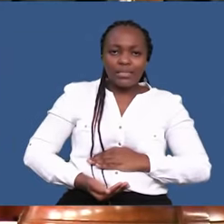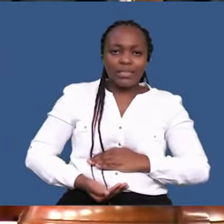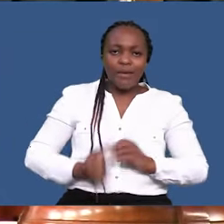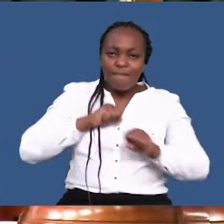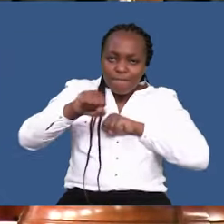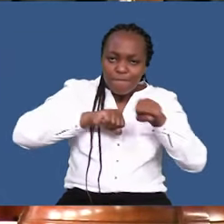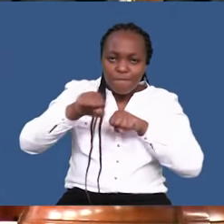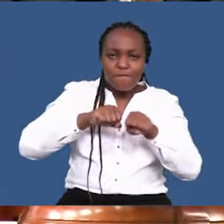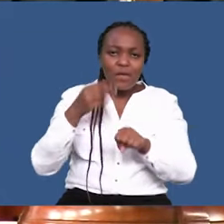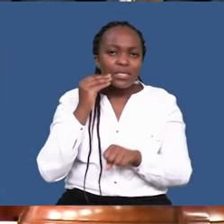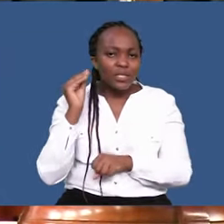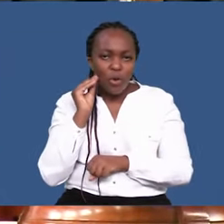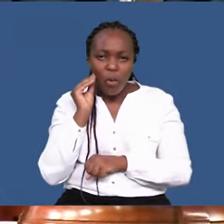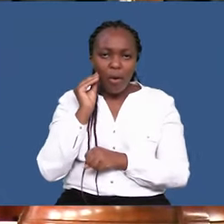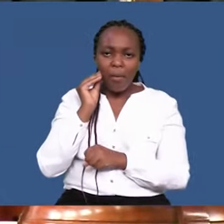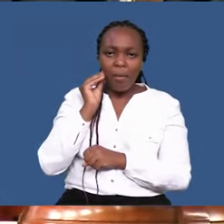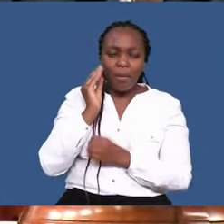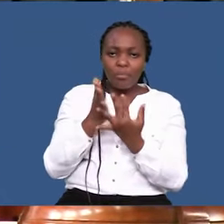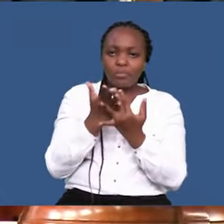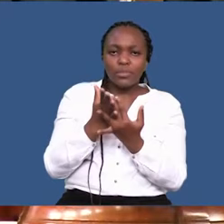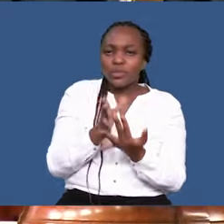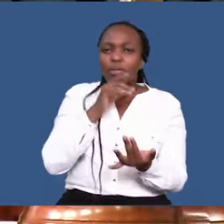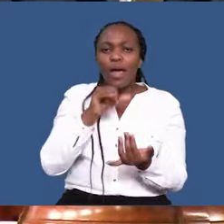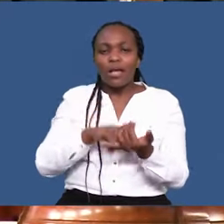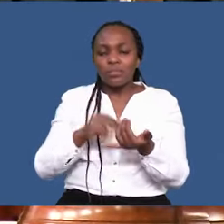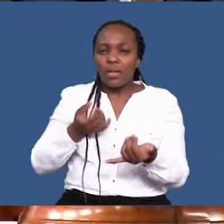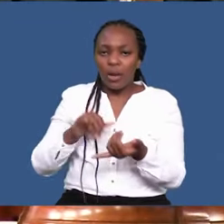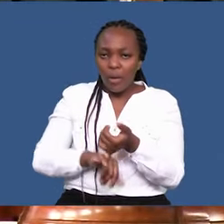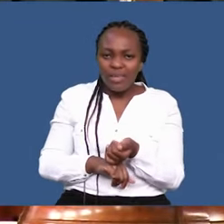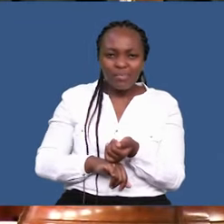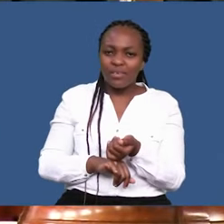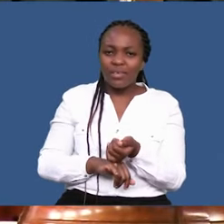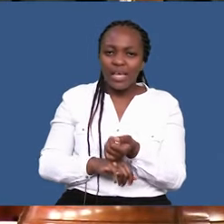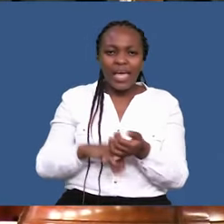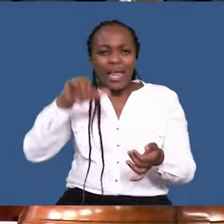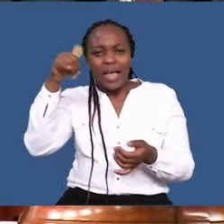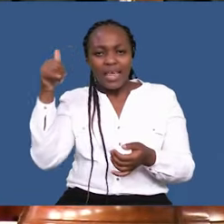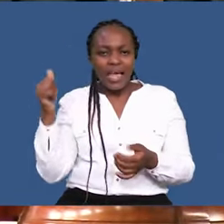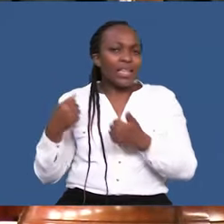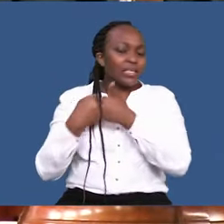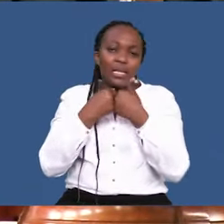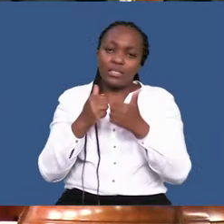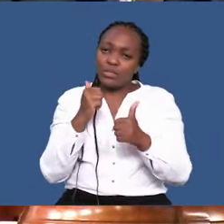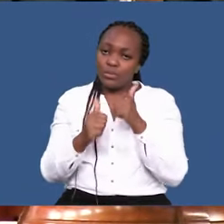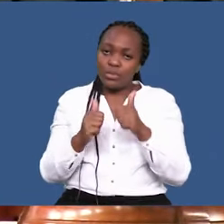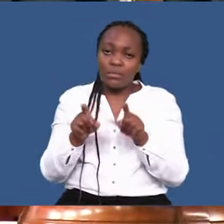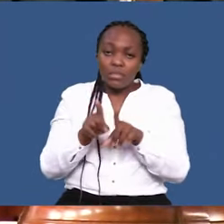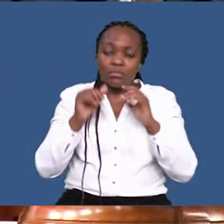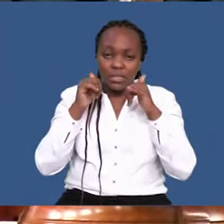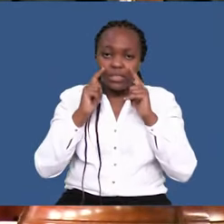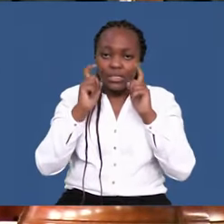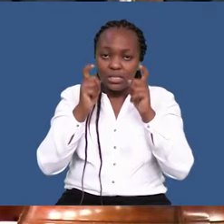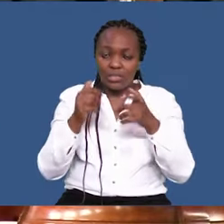even mentioned among Christians because already they have been raised with